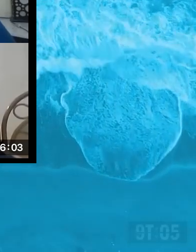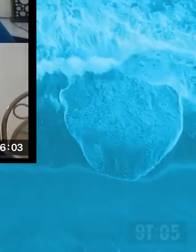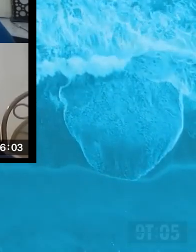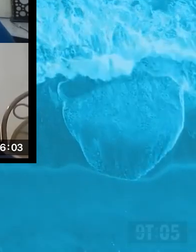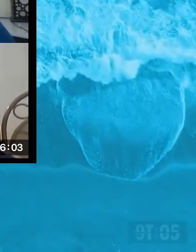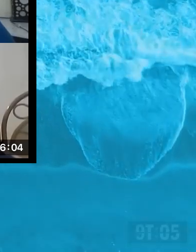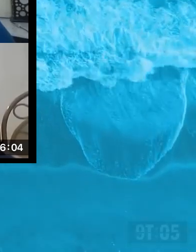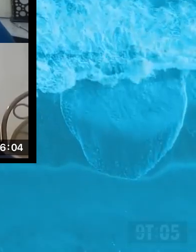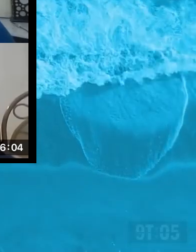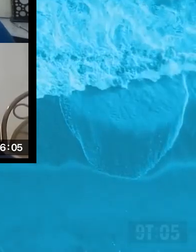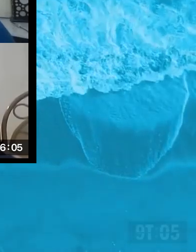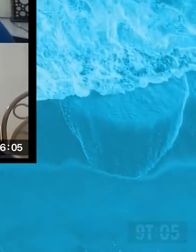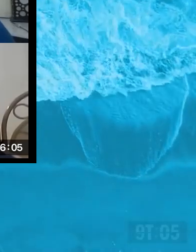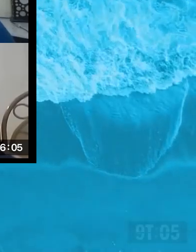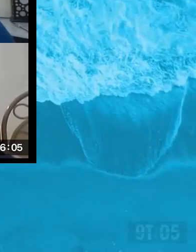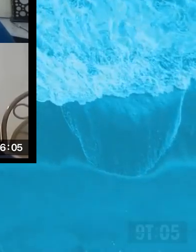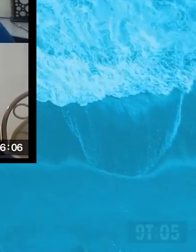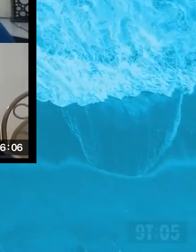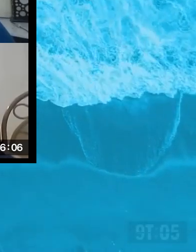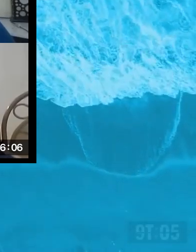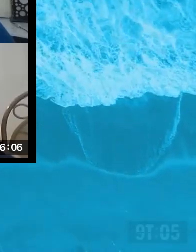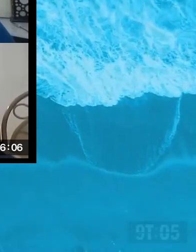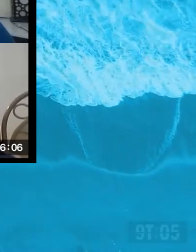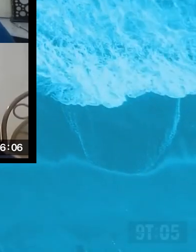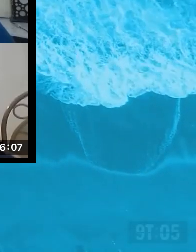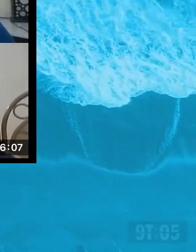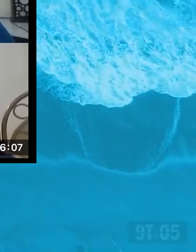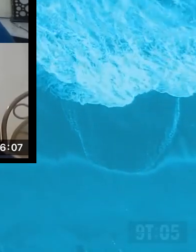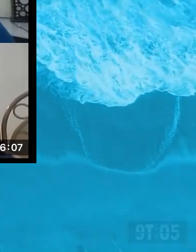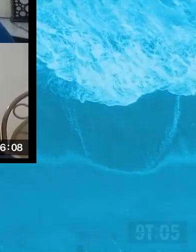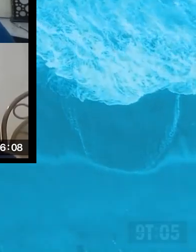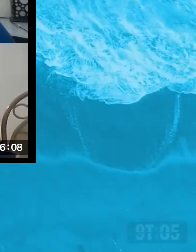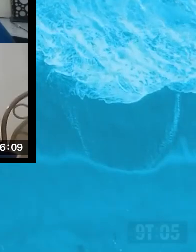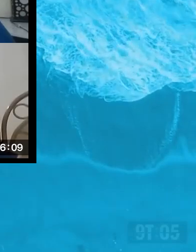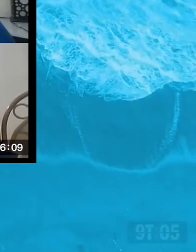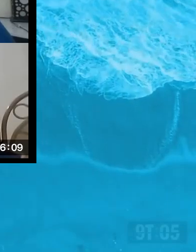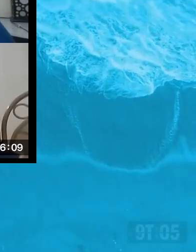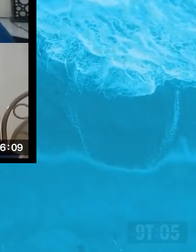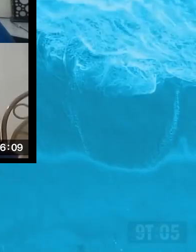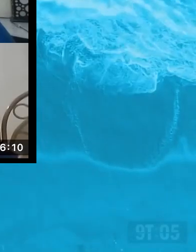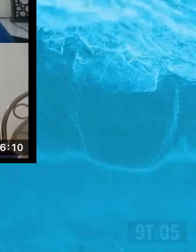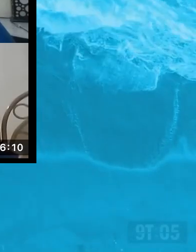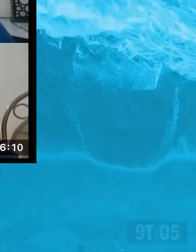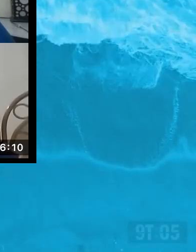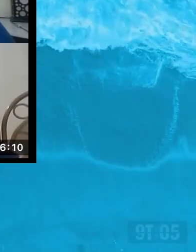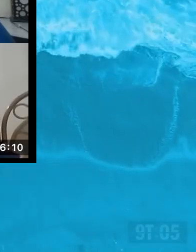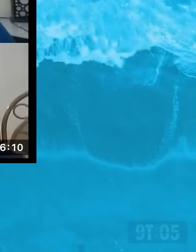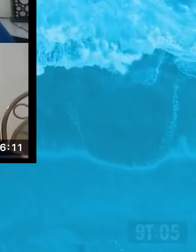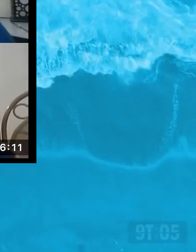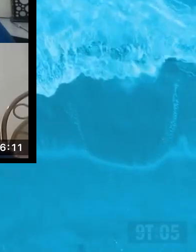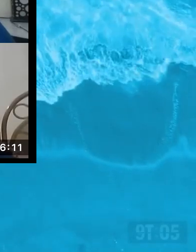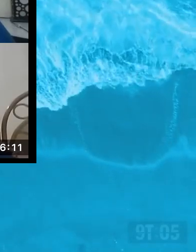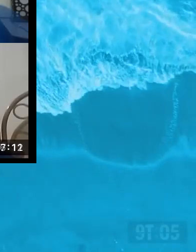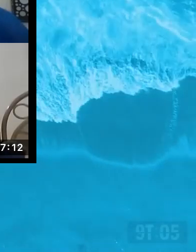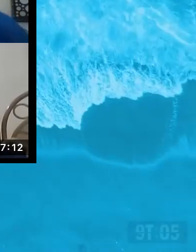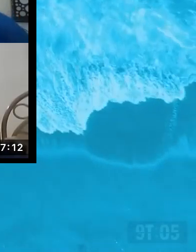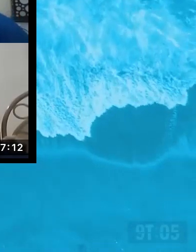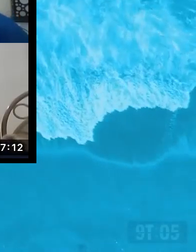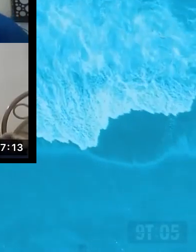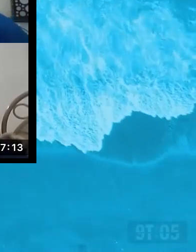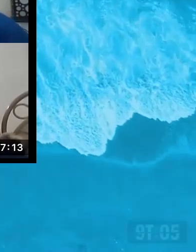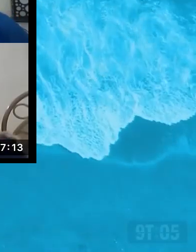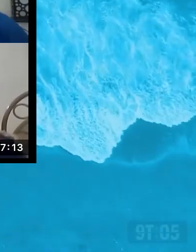all things. Love endures all things. Love never ends.